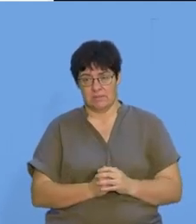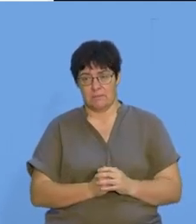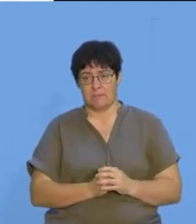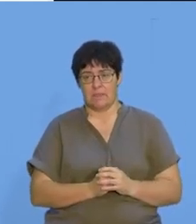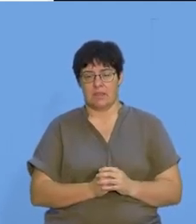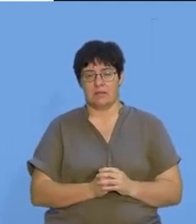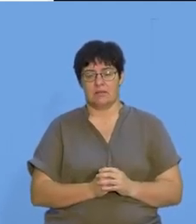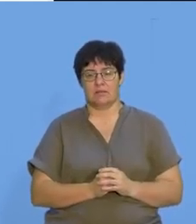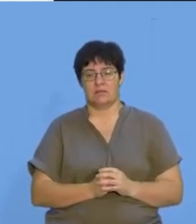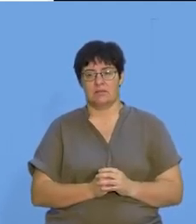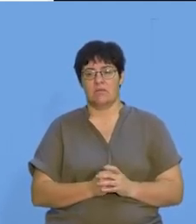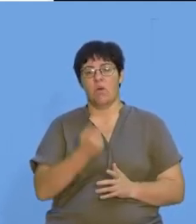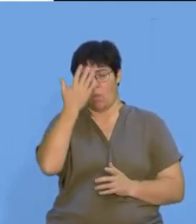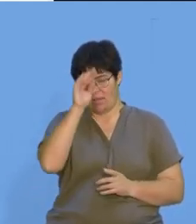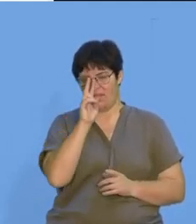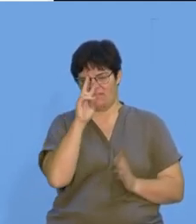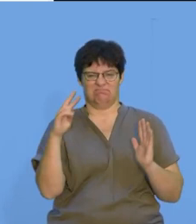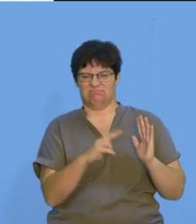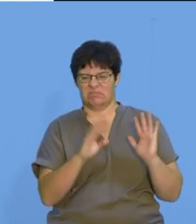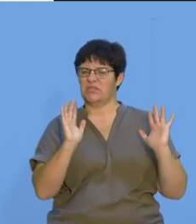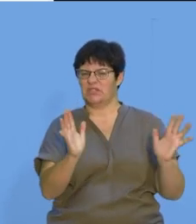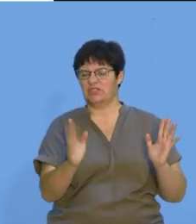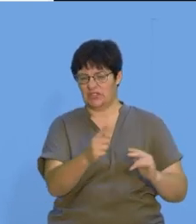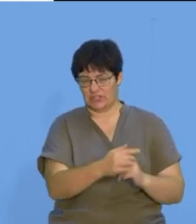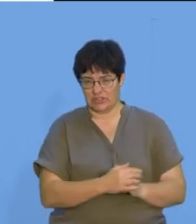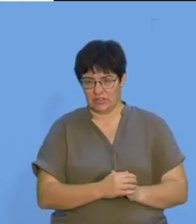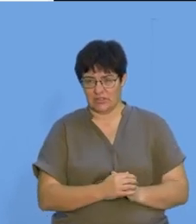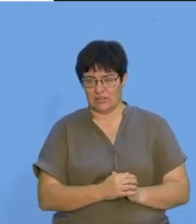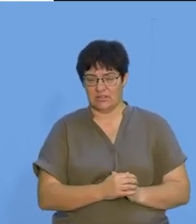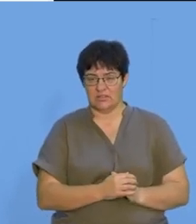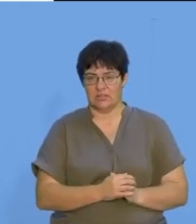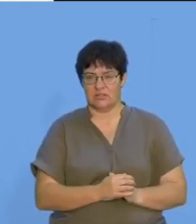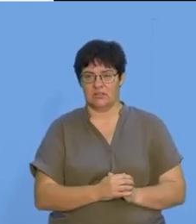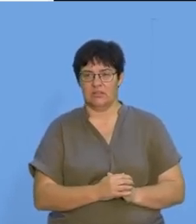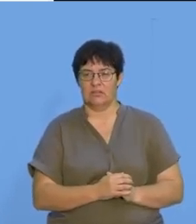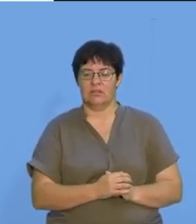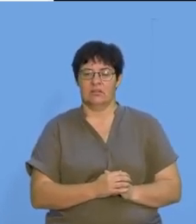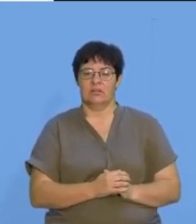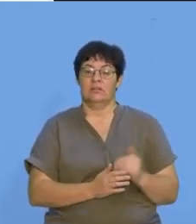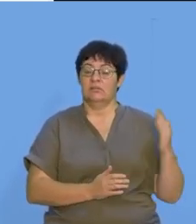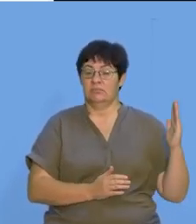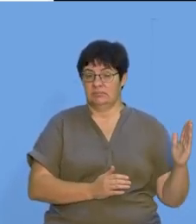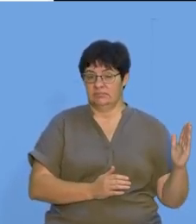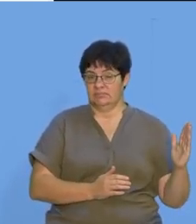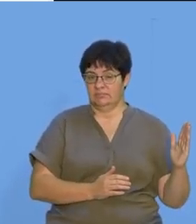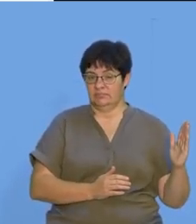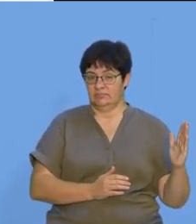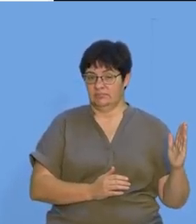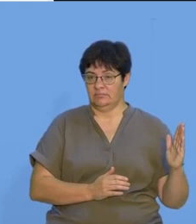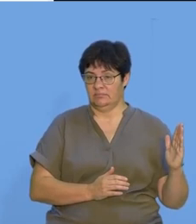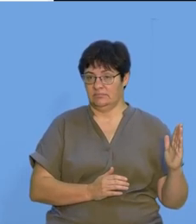of the periodic table as we know it. Okay, so the substances or elements that are listed in